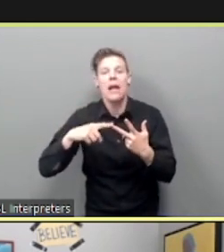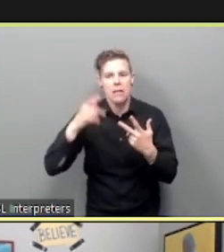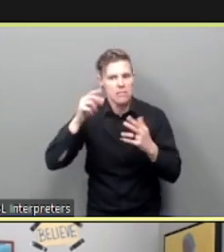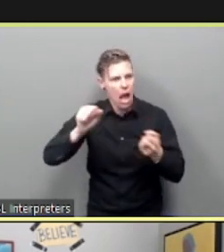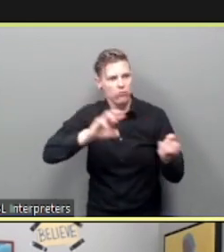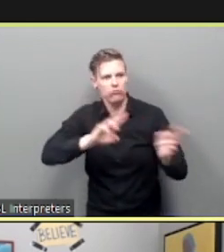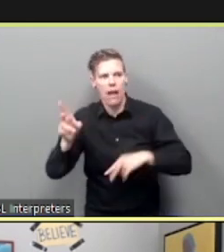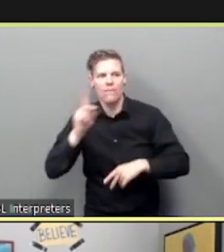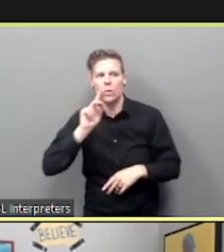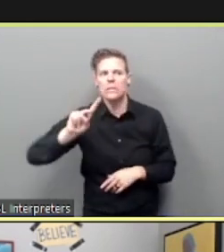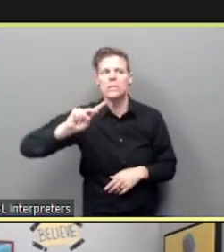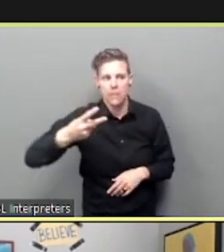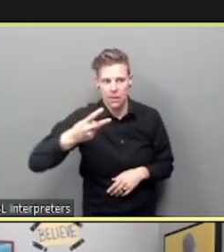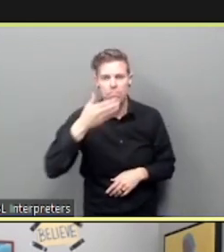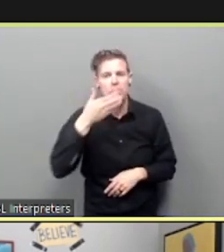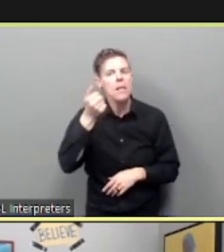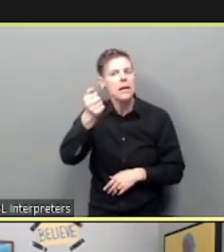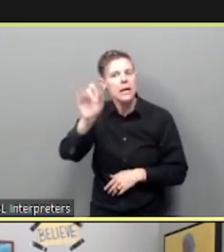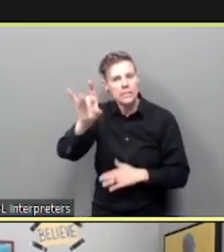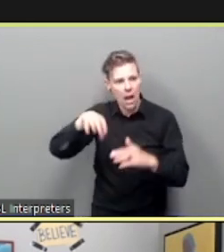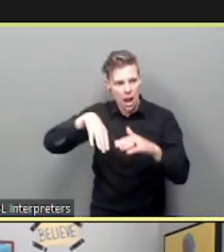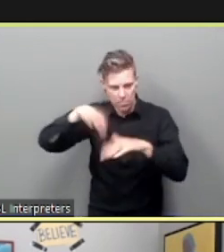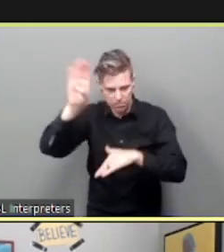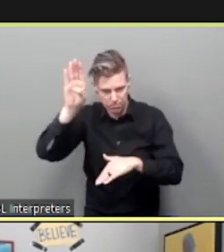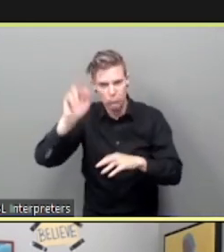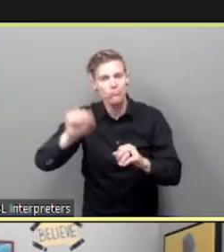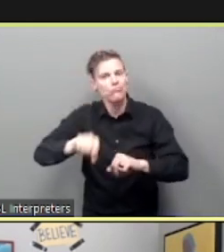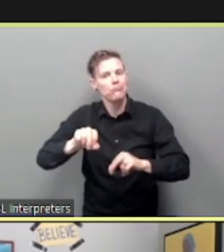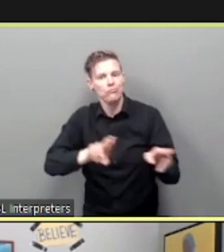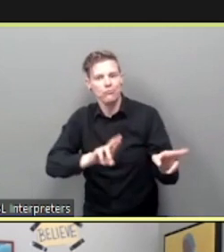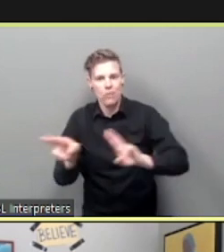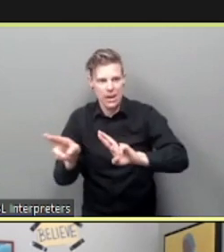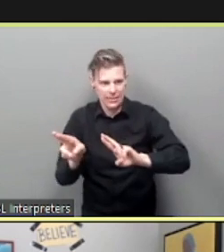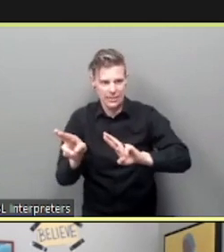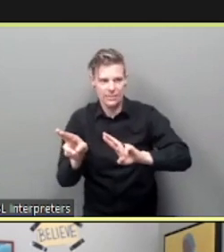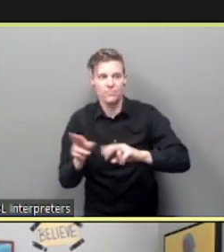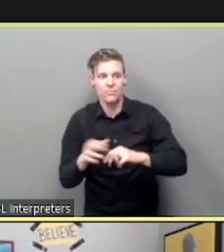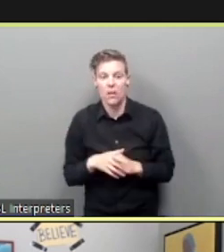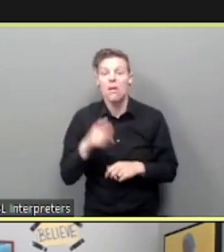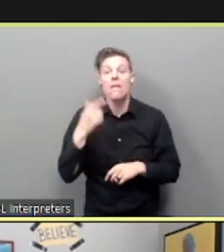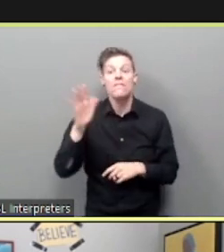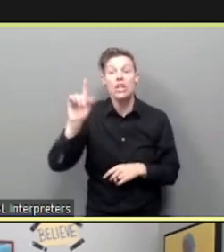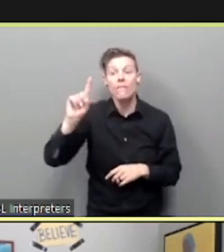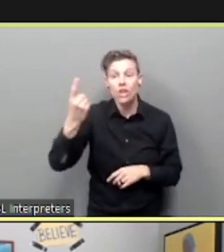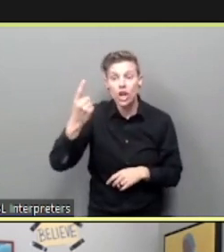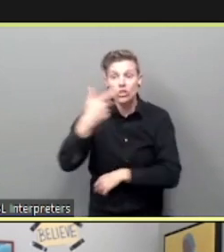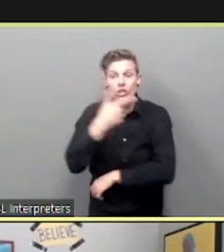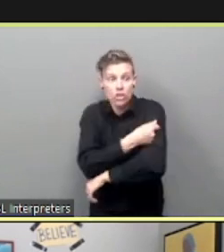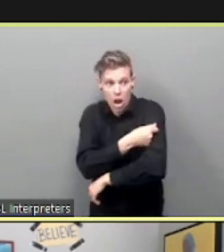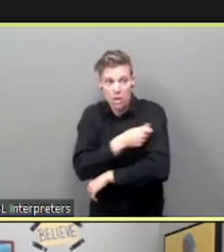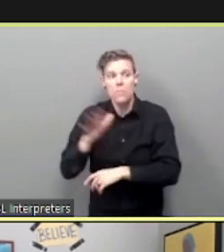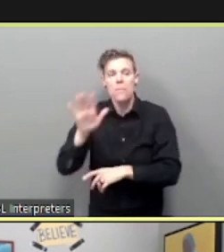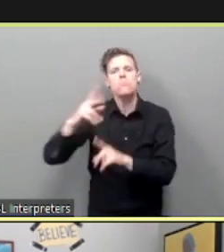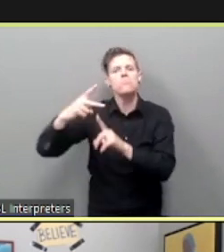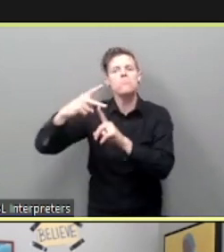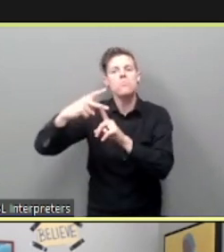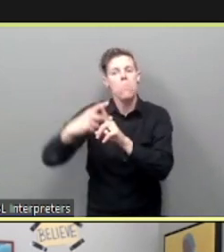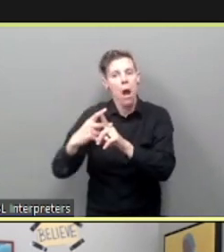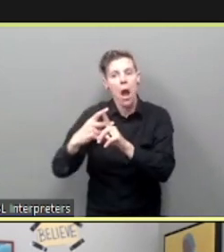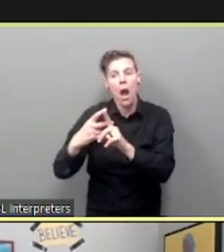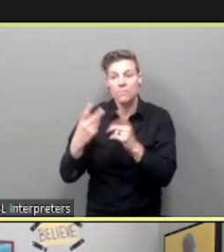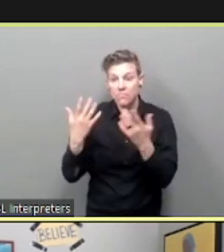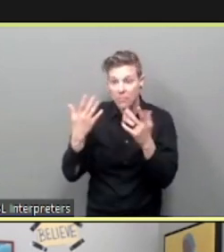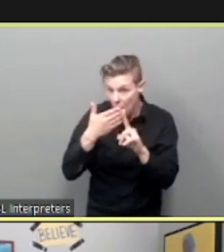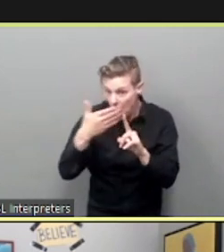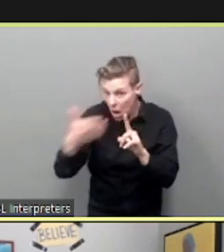older, and basically you can get it 2 months or more after receiving a single dose of primary vaccination.